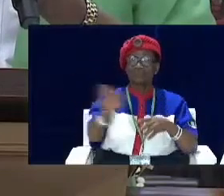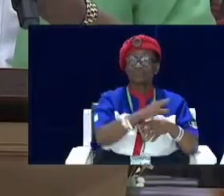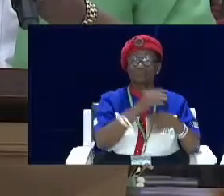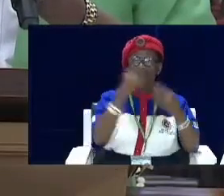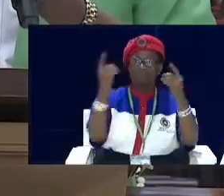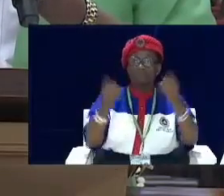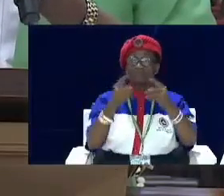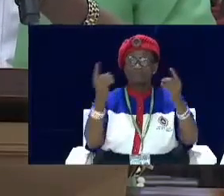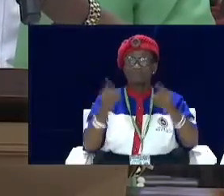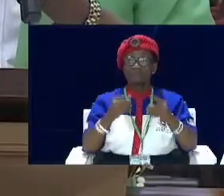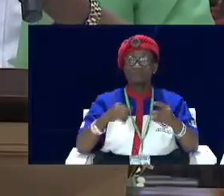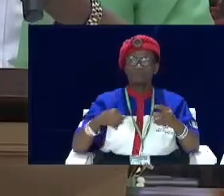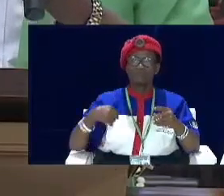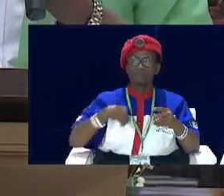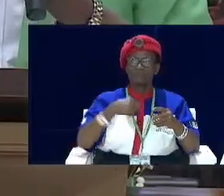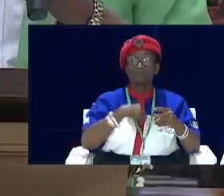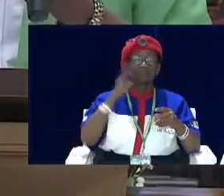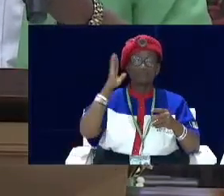be in contact with